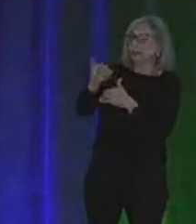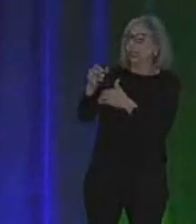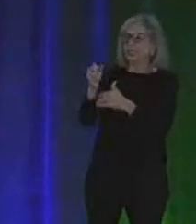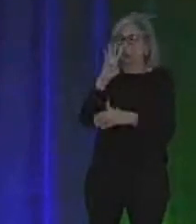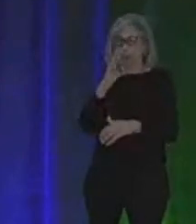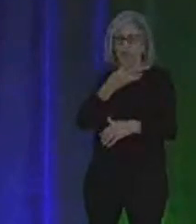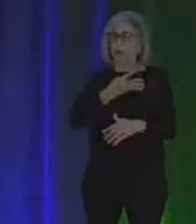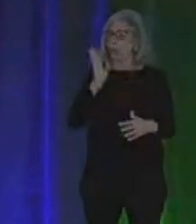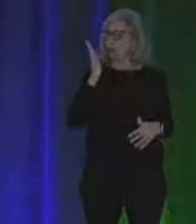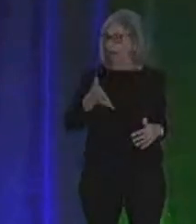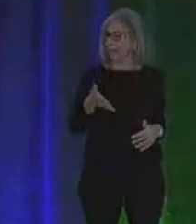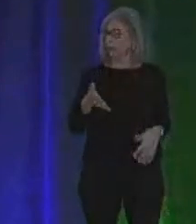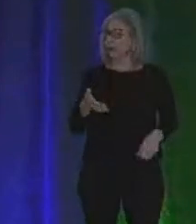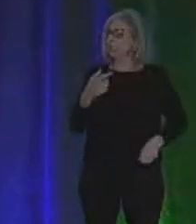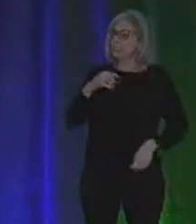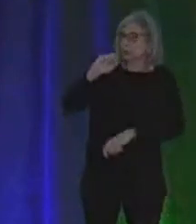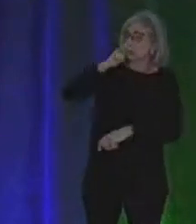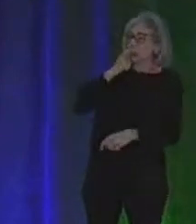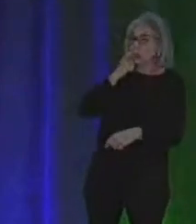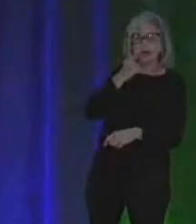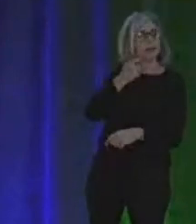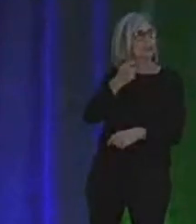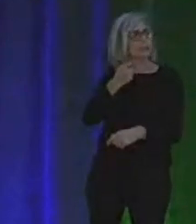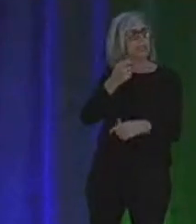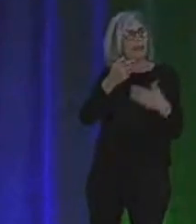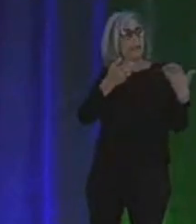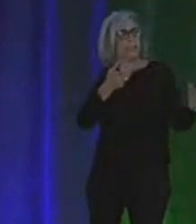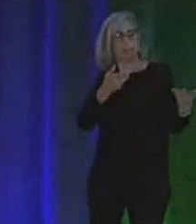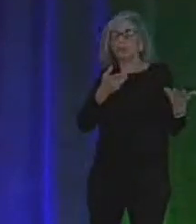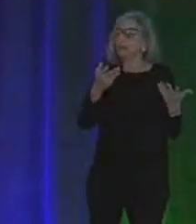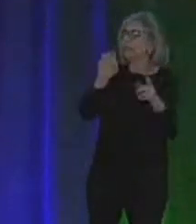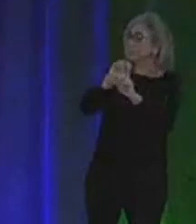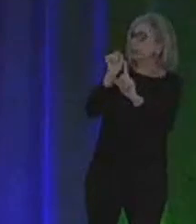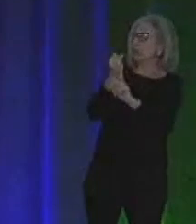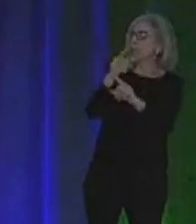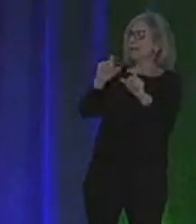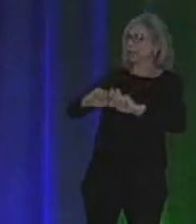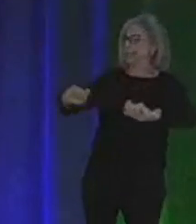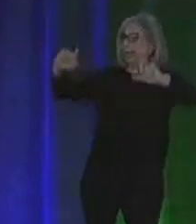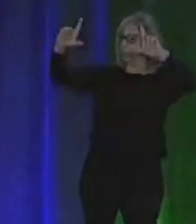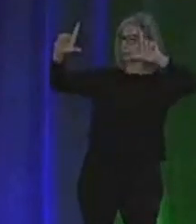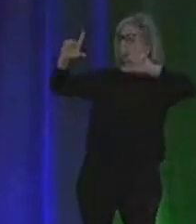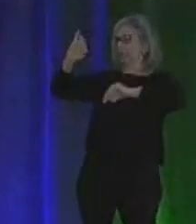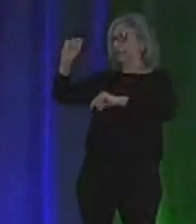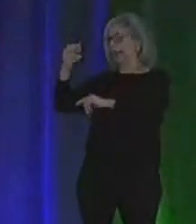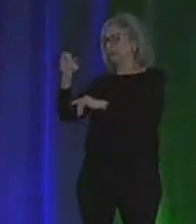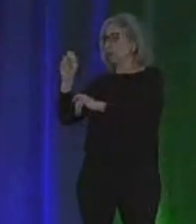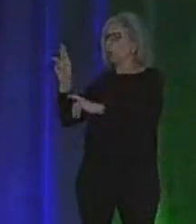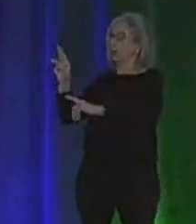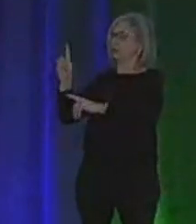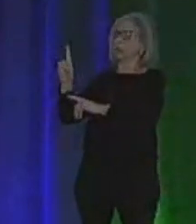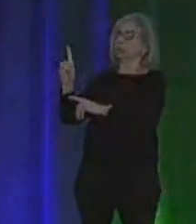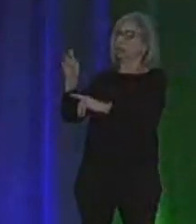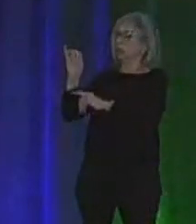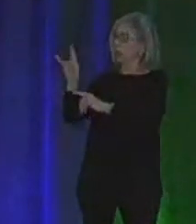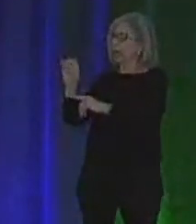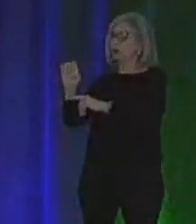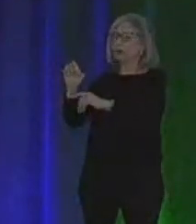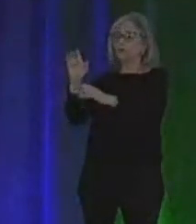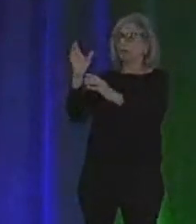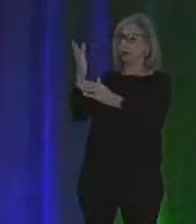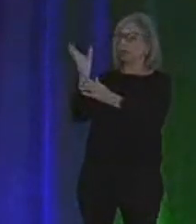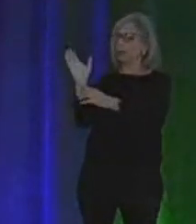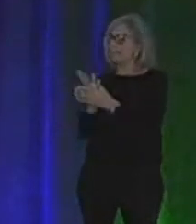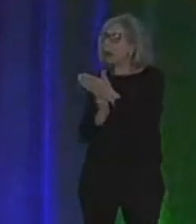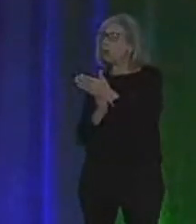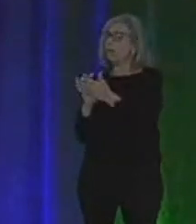ignore it. And so what's cool is you can co-locate components. So in this situation, we have a dashboard route, and we have a navbar component that's being used in